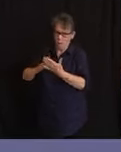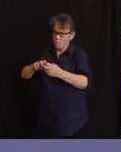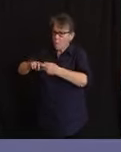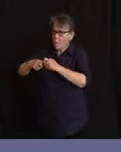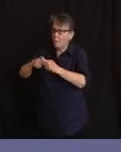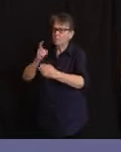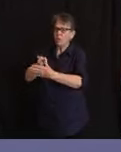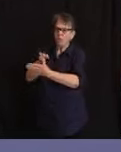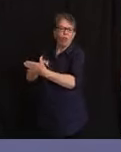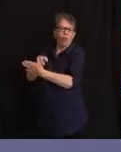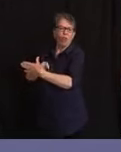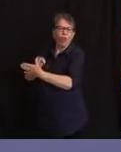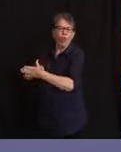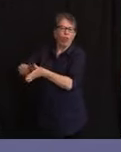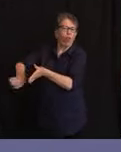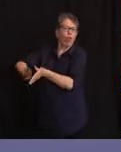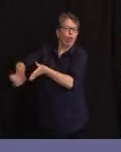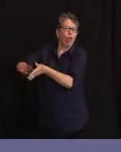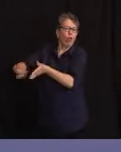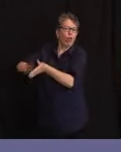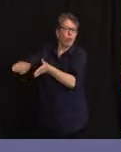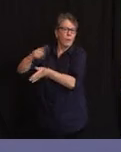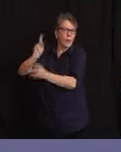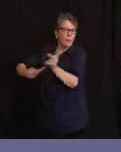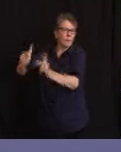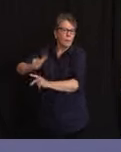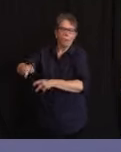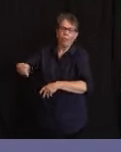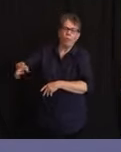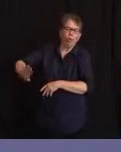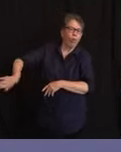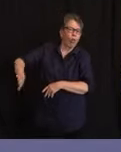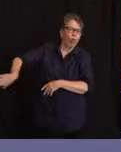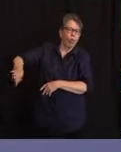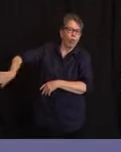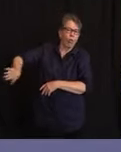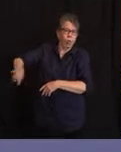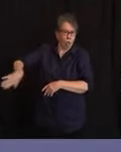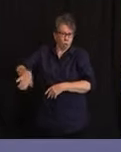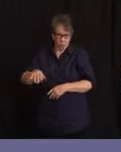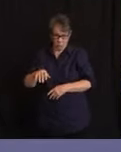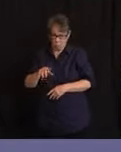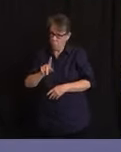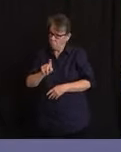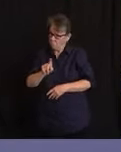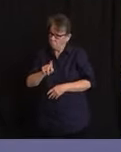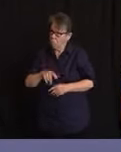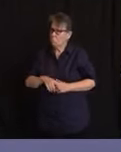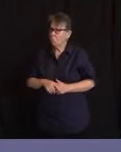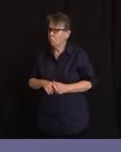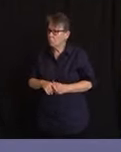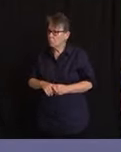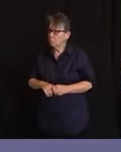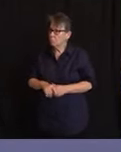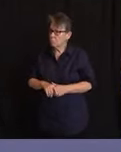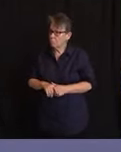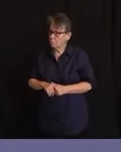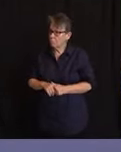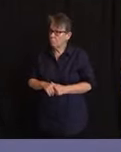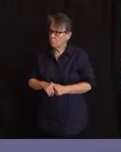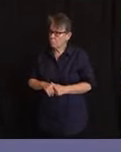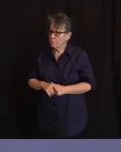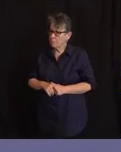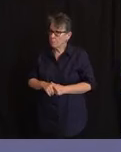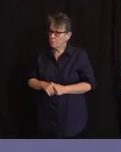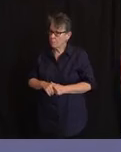provide that data? And until then, can you give us a sense of what you're seeing in terms of deaths at home? Let me start. Is that okay, Judy? And then we'll